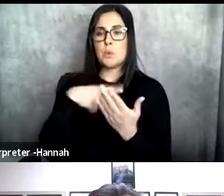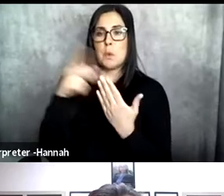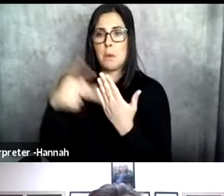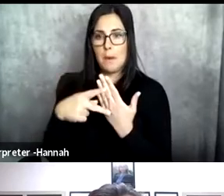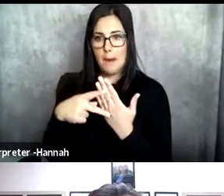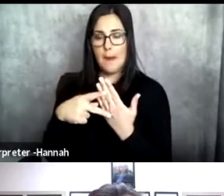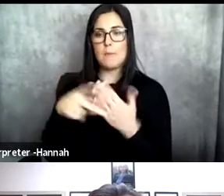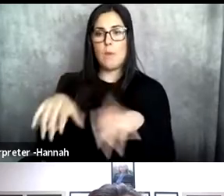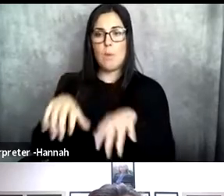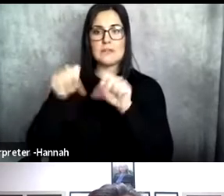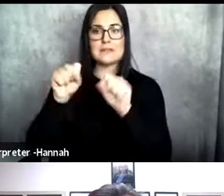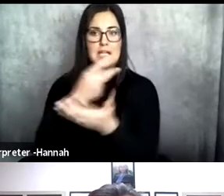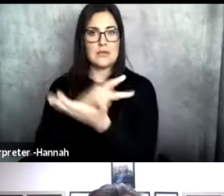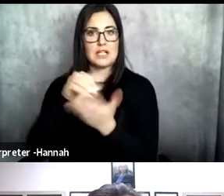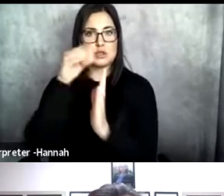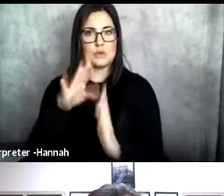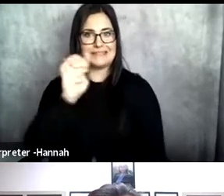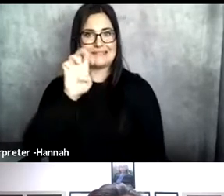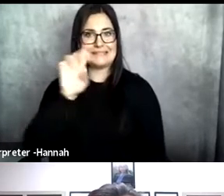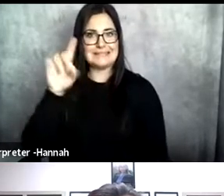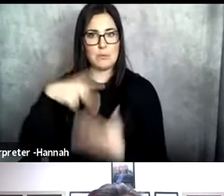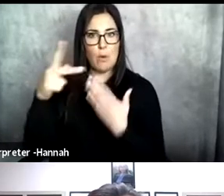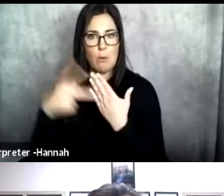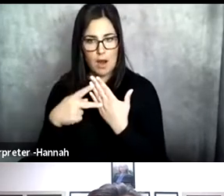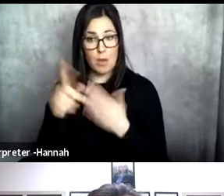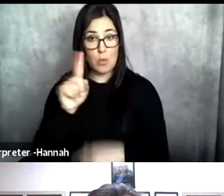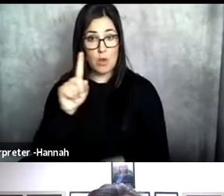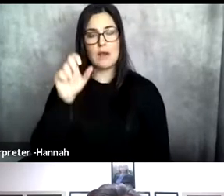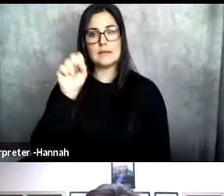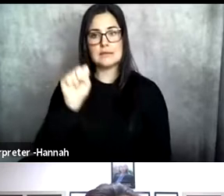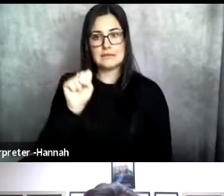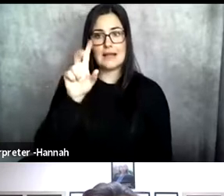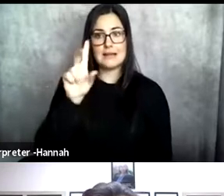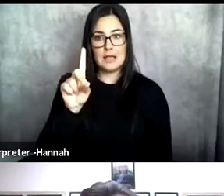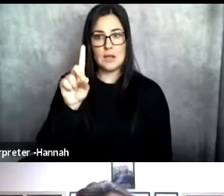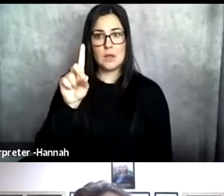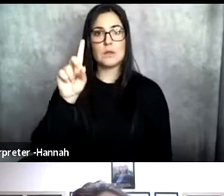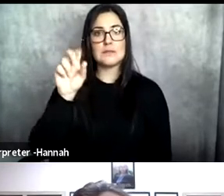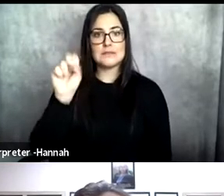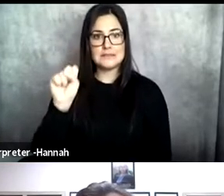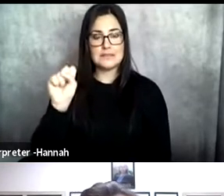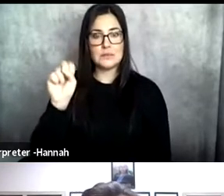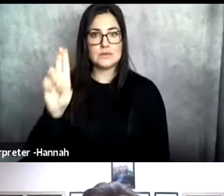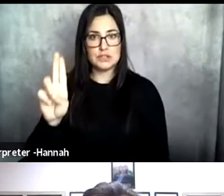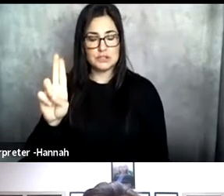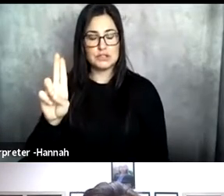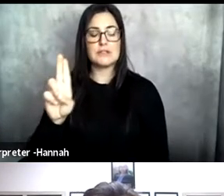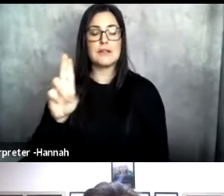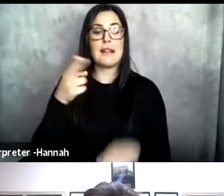a graduate student in the EDD program at San Diego State University.